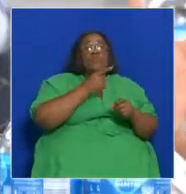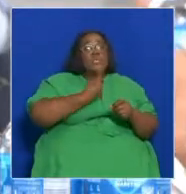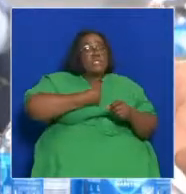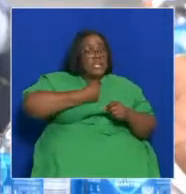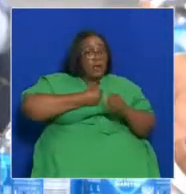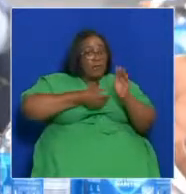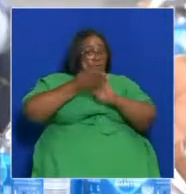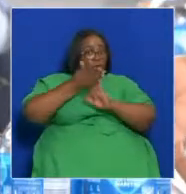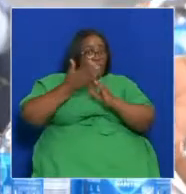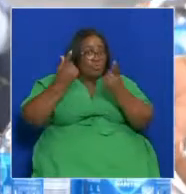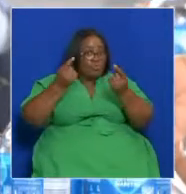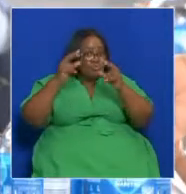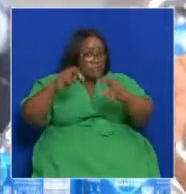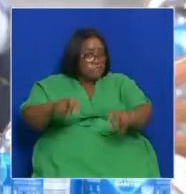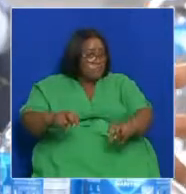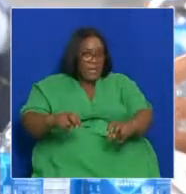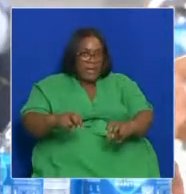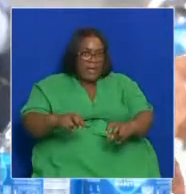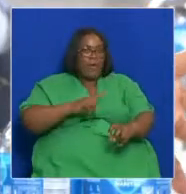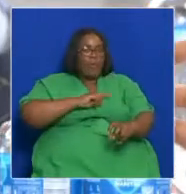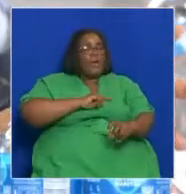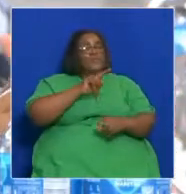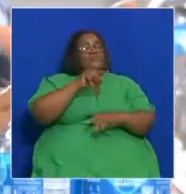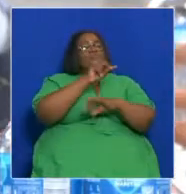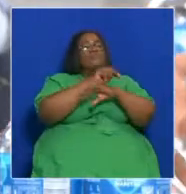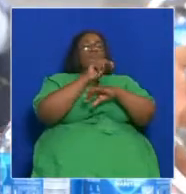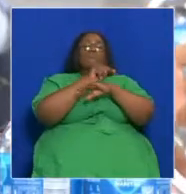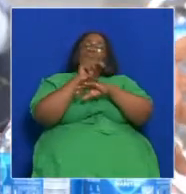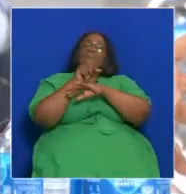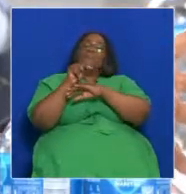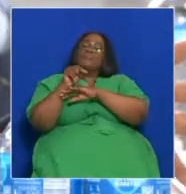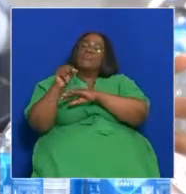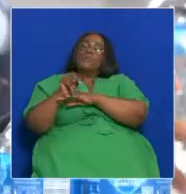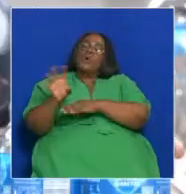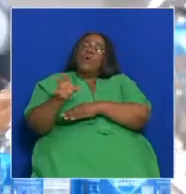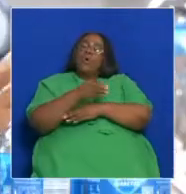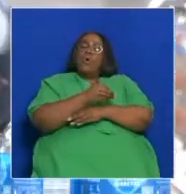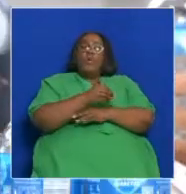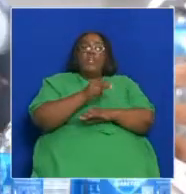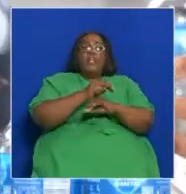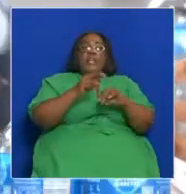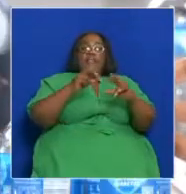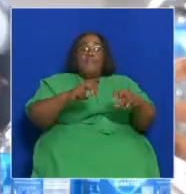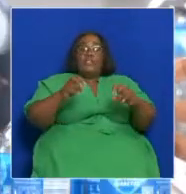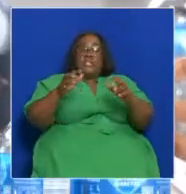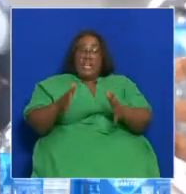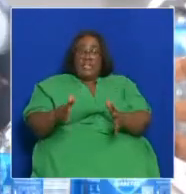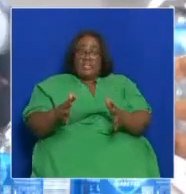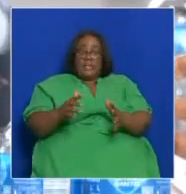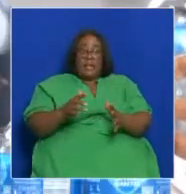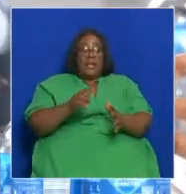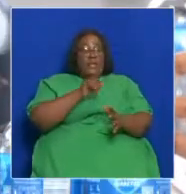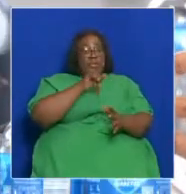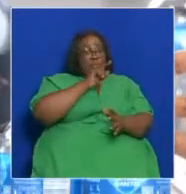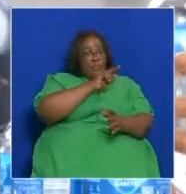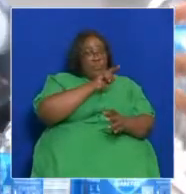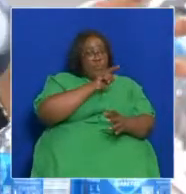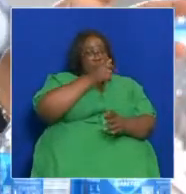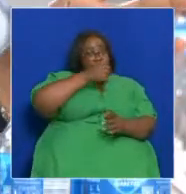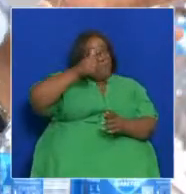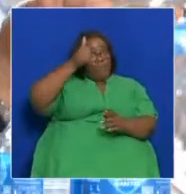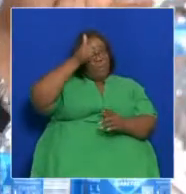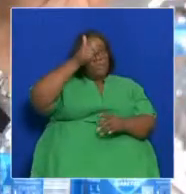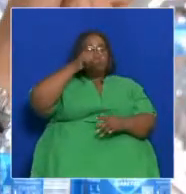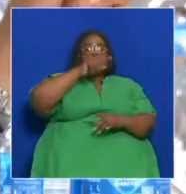you, because you are the overseer Yes. of all the investigators and of investigation, so you should know this. That is correct,